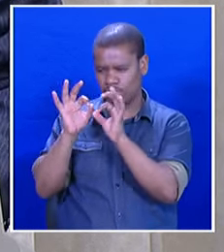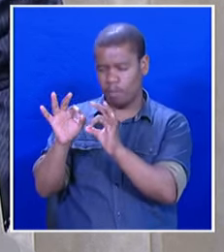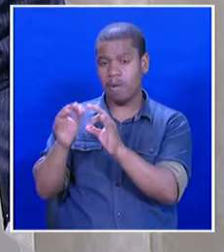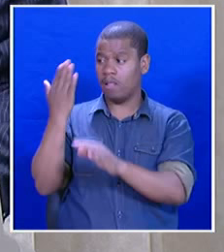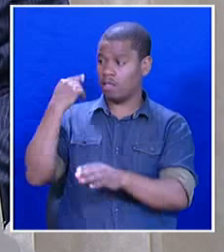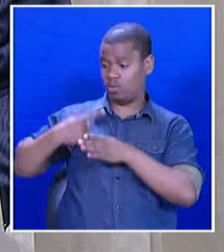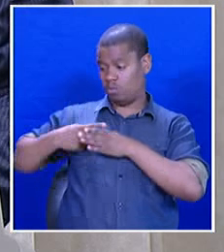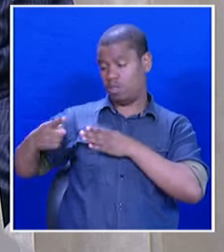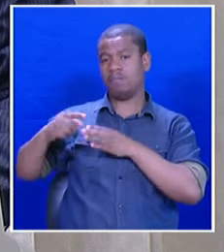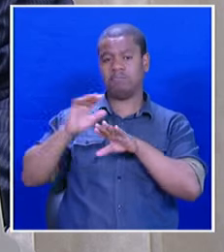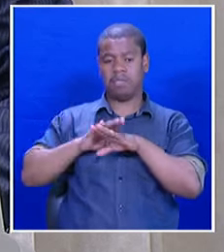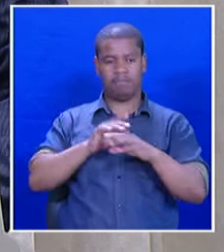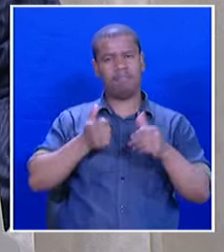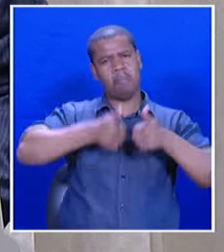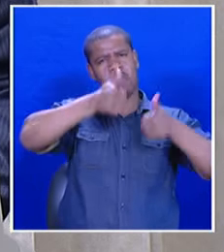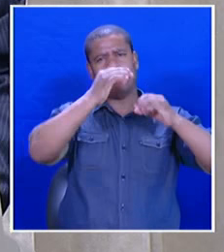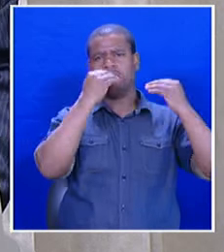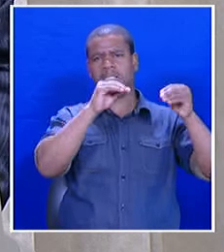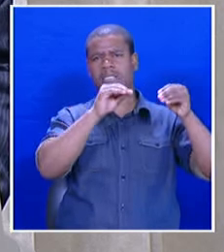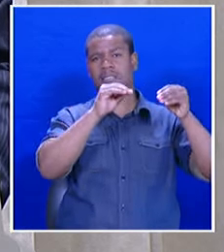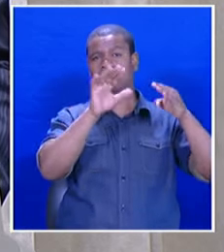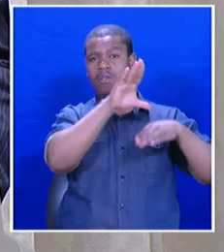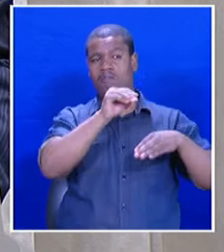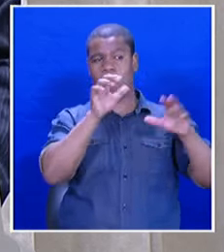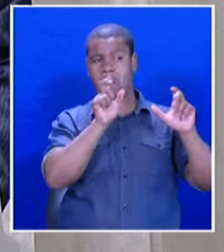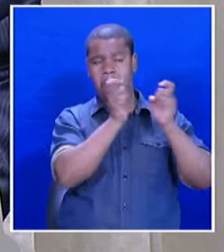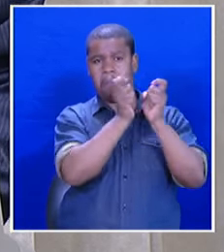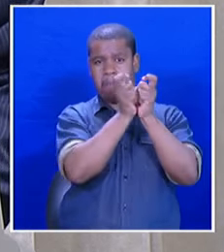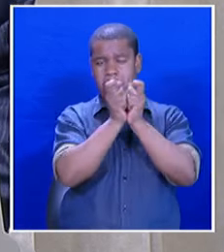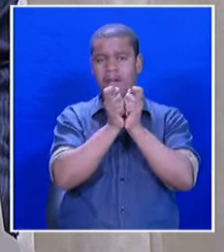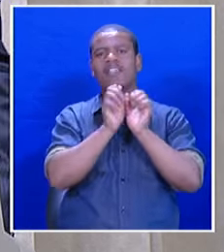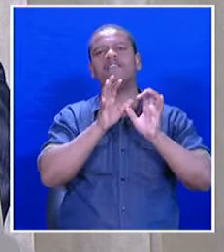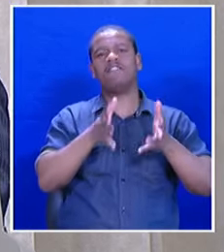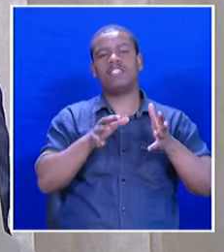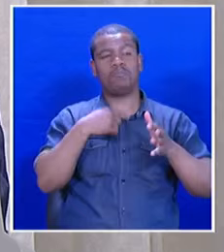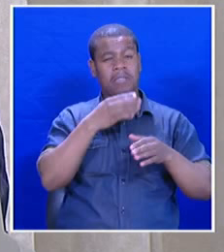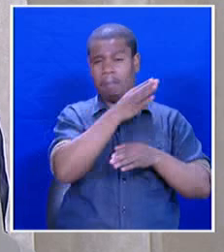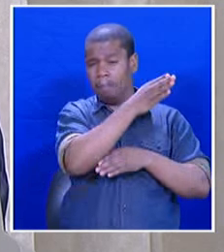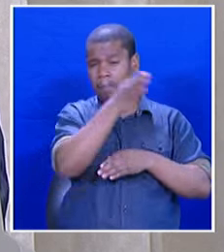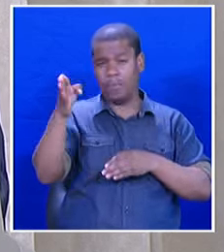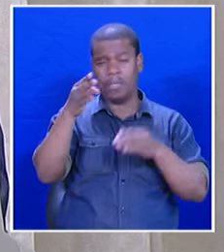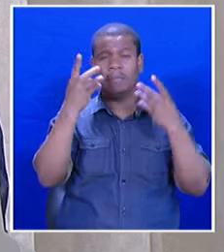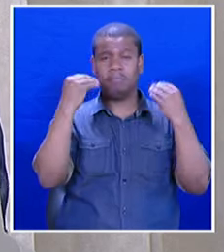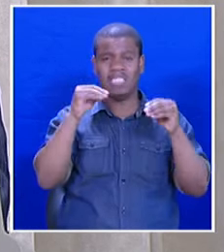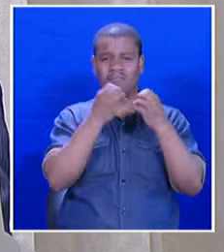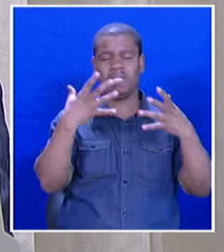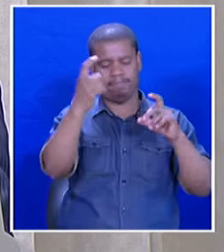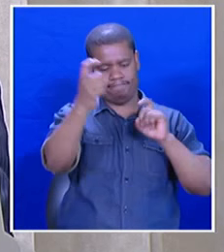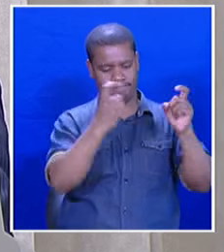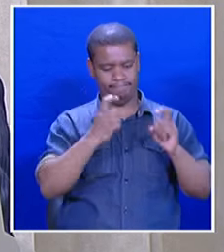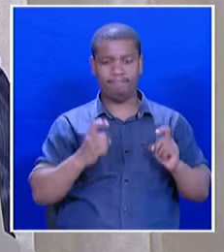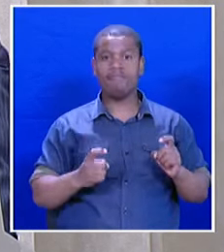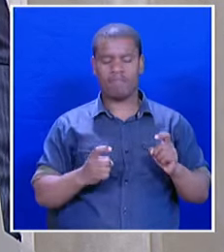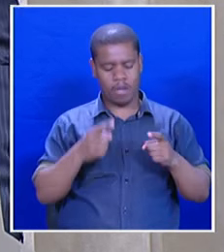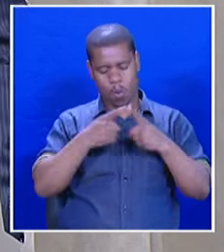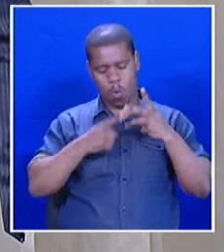to meet with Business Leadership South Africa, which represents a number of businesses in our country. And these are some of the